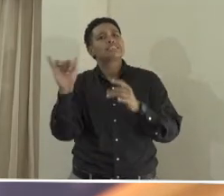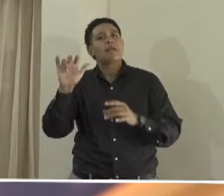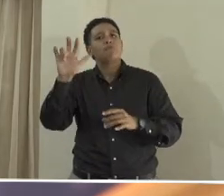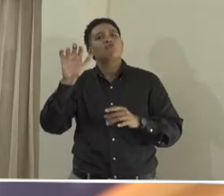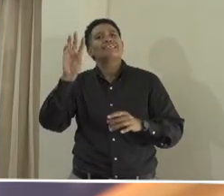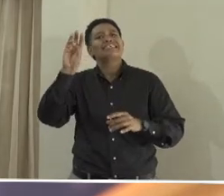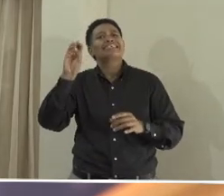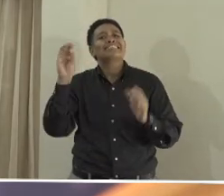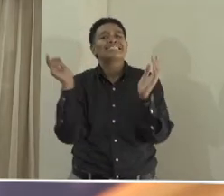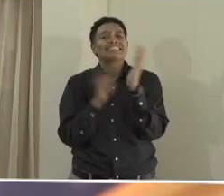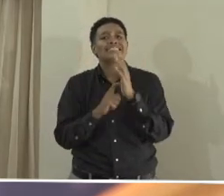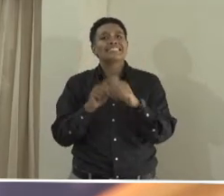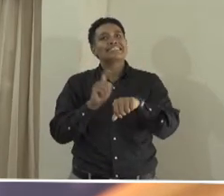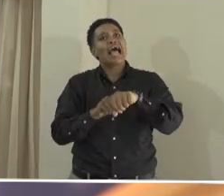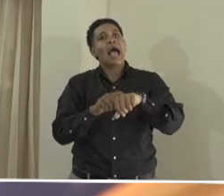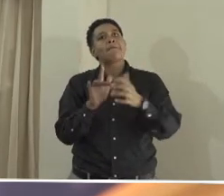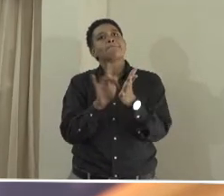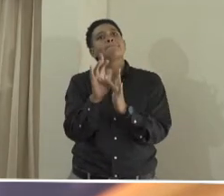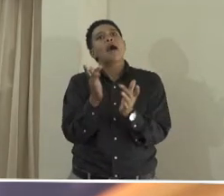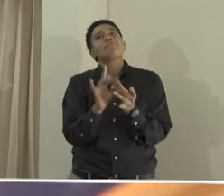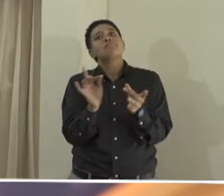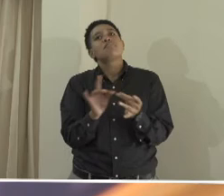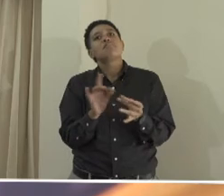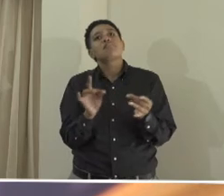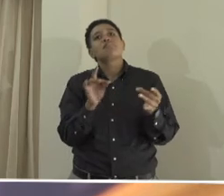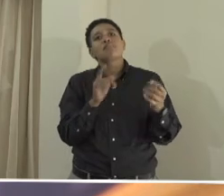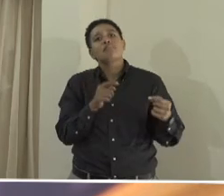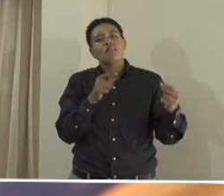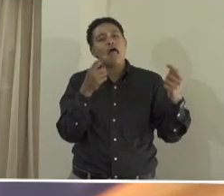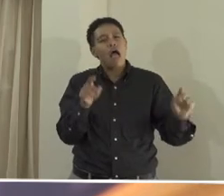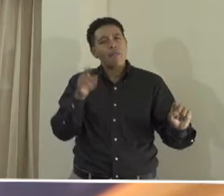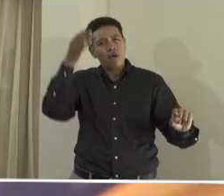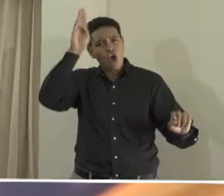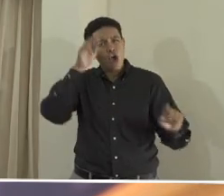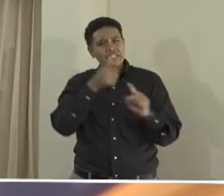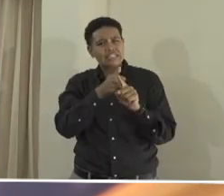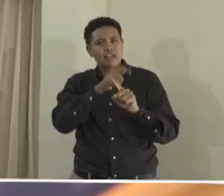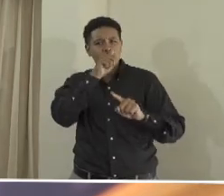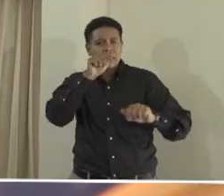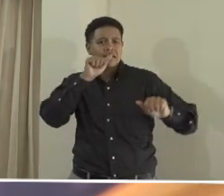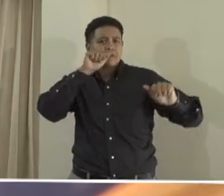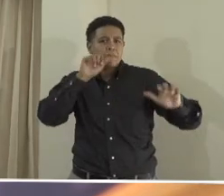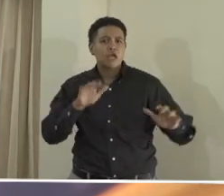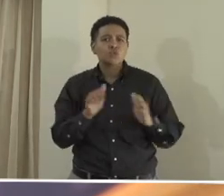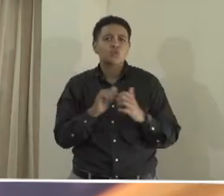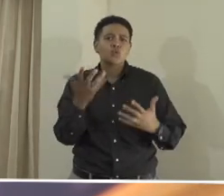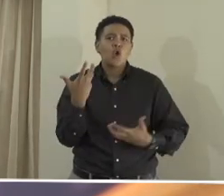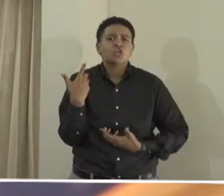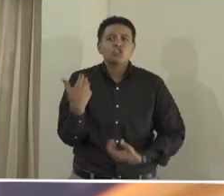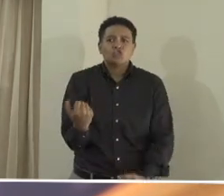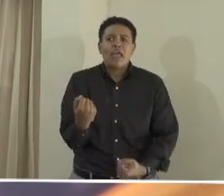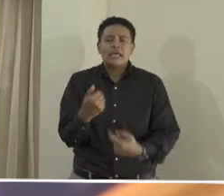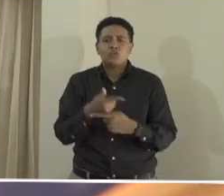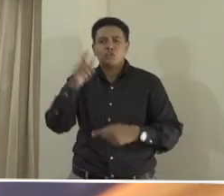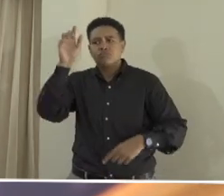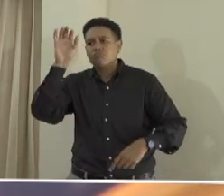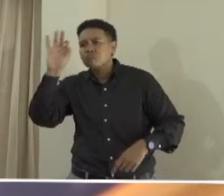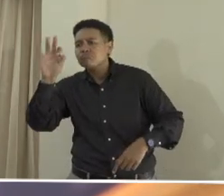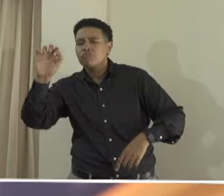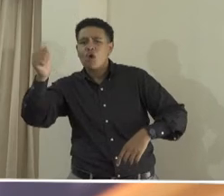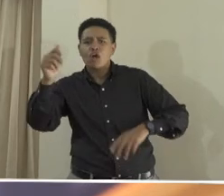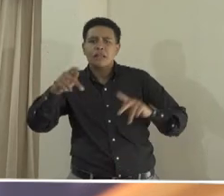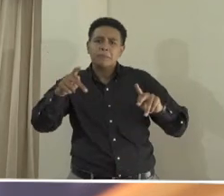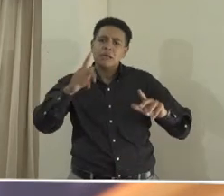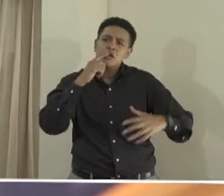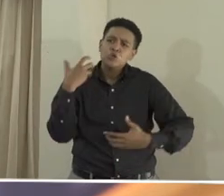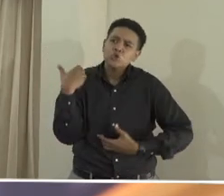360 times to be exact. God has certainly blessed us with the strength to minister to others and the